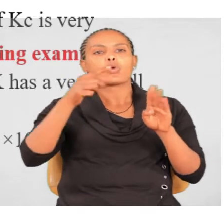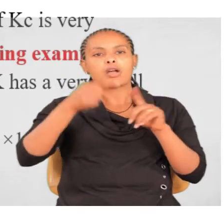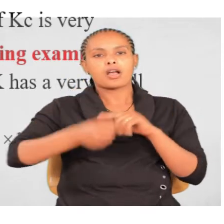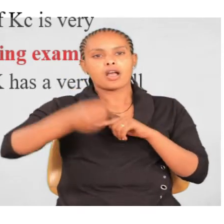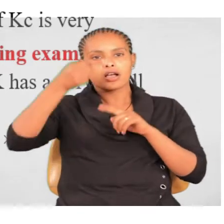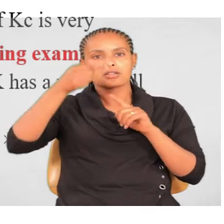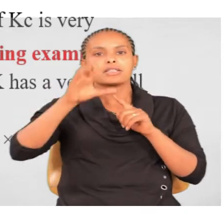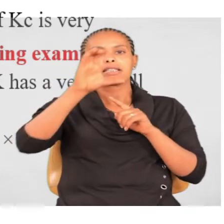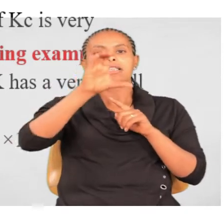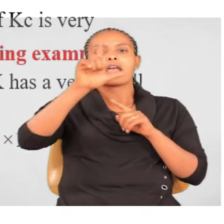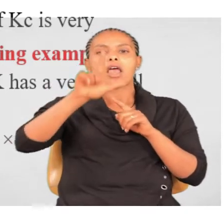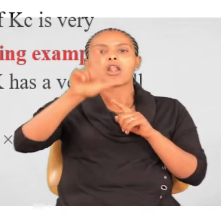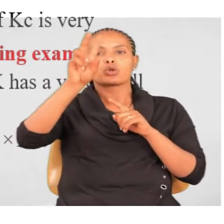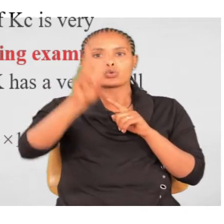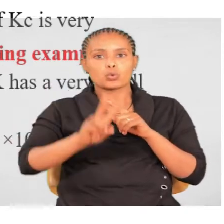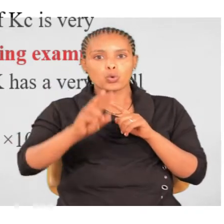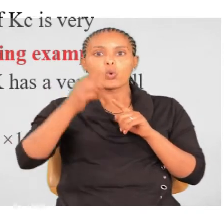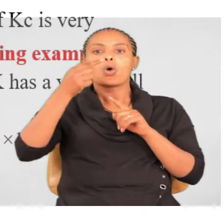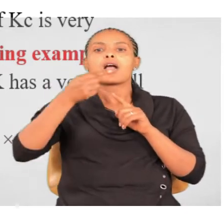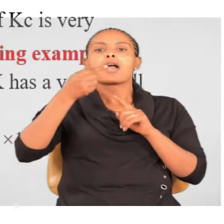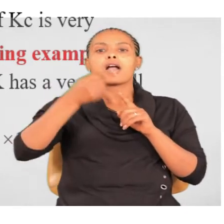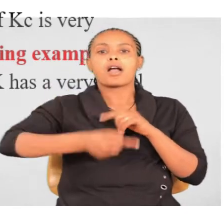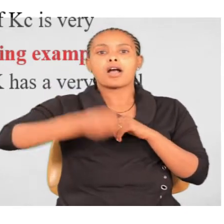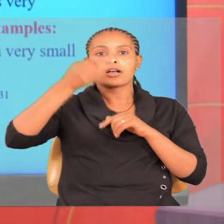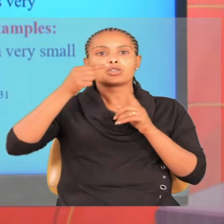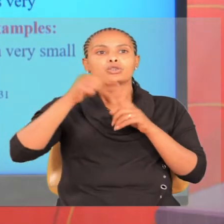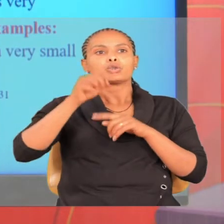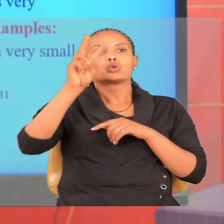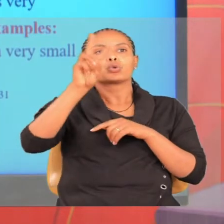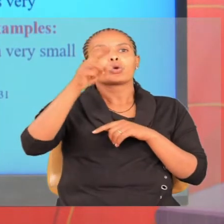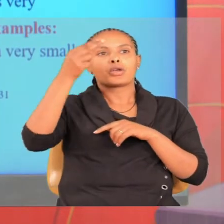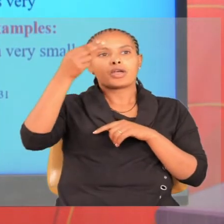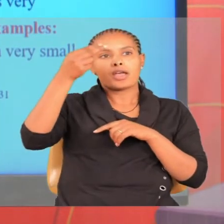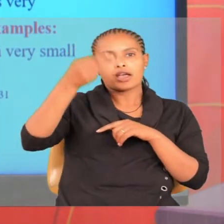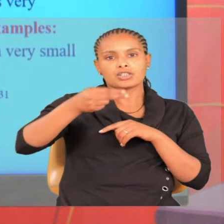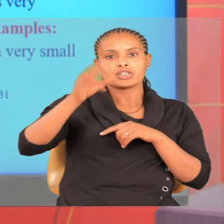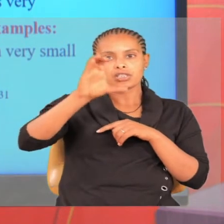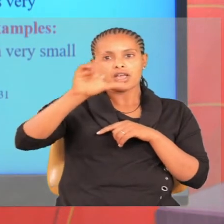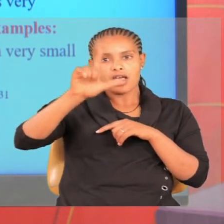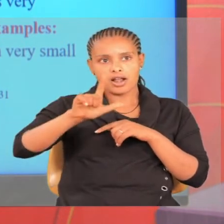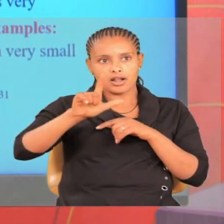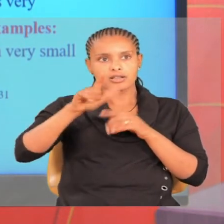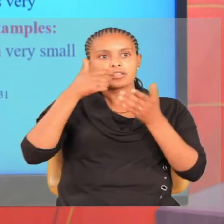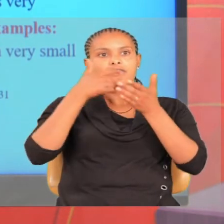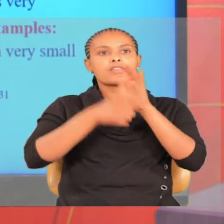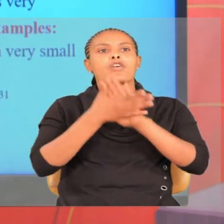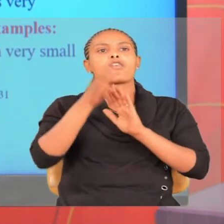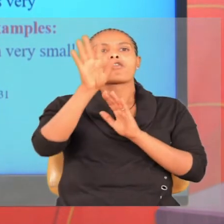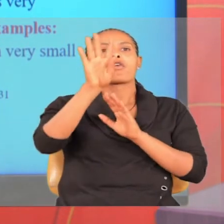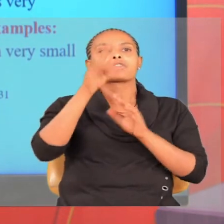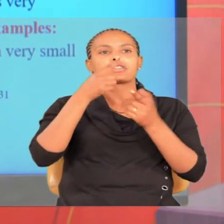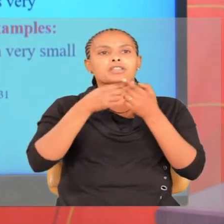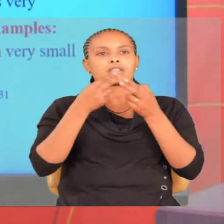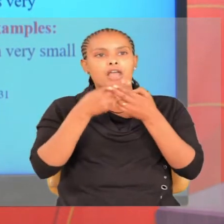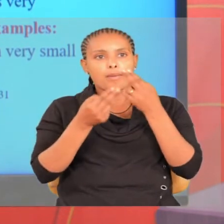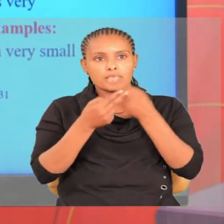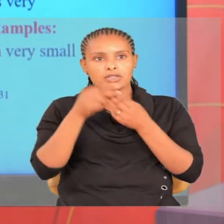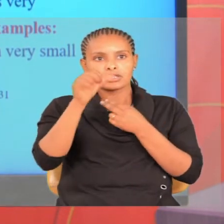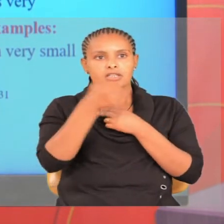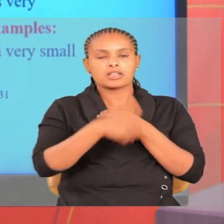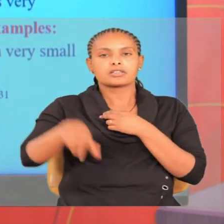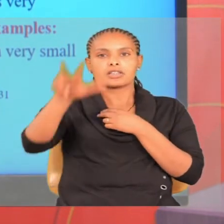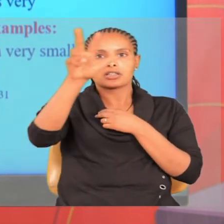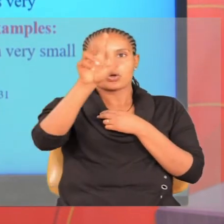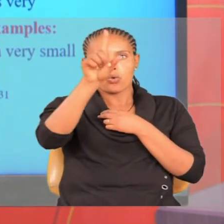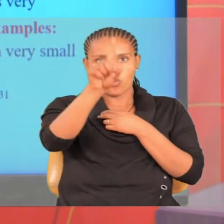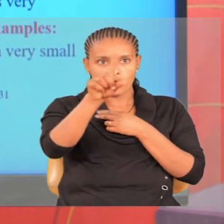plus Cl2 gas to form 2HCl gas. The value of Kc is this, 4 times 10 to the power of